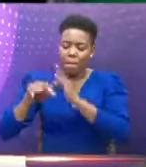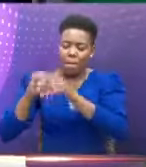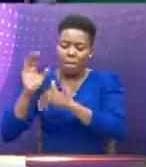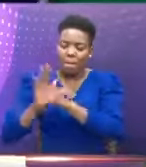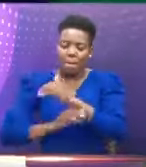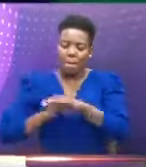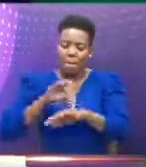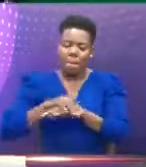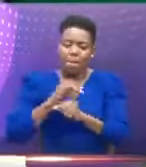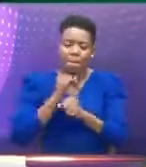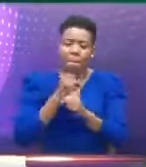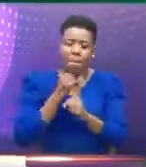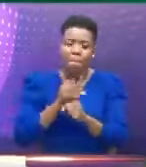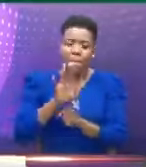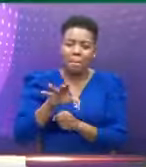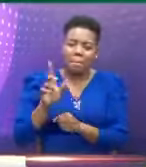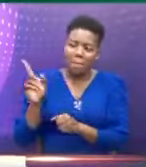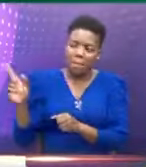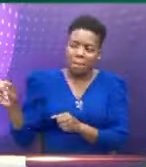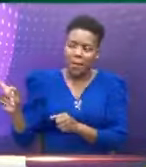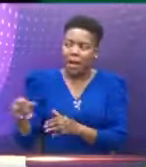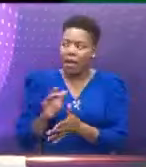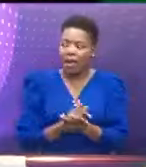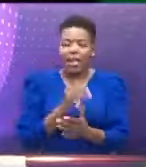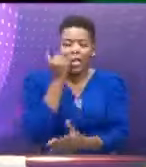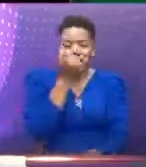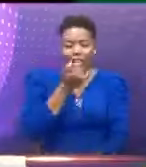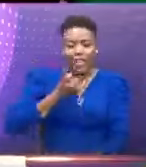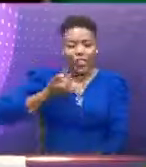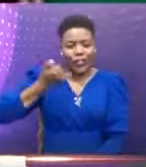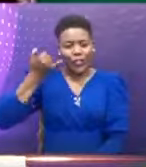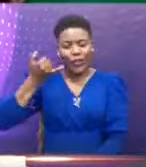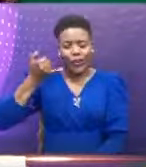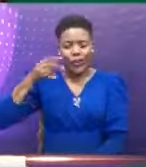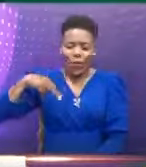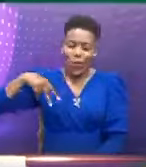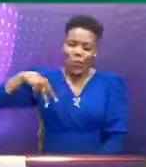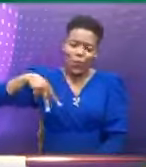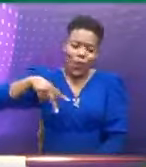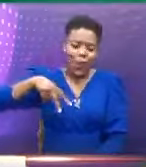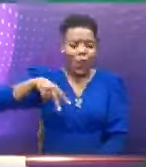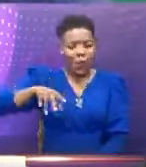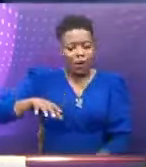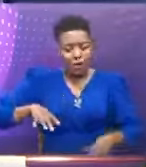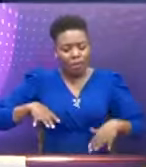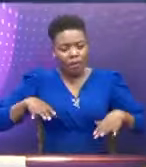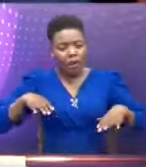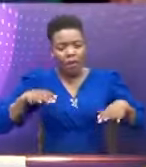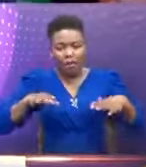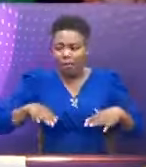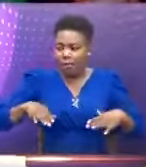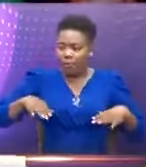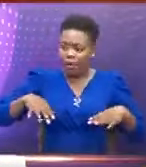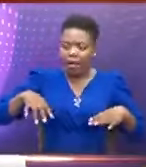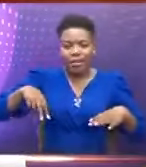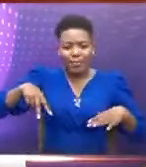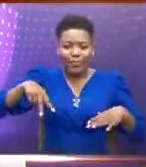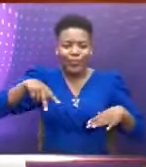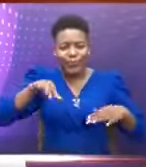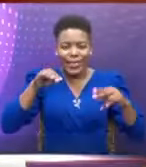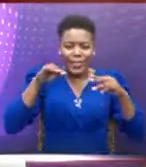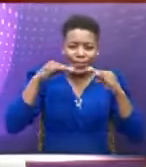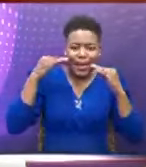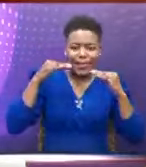Kachich kendo korka cham. Ali Hassan Joho nyonomus kendo denyore kom mose chwake kod kamiti mar odura mochwe kom kod Moses